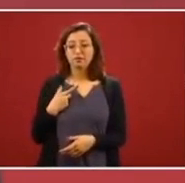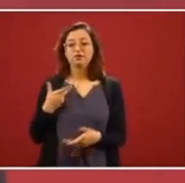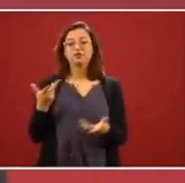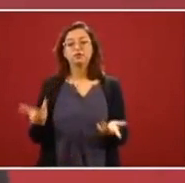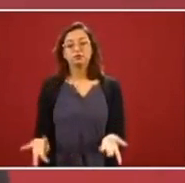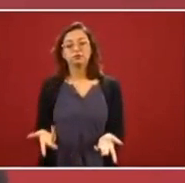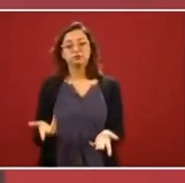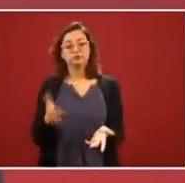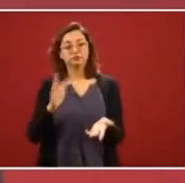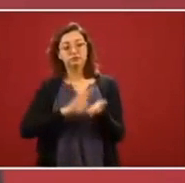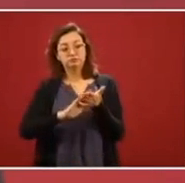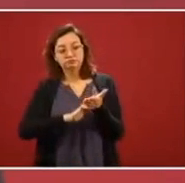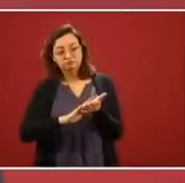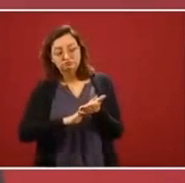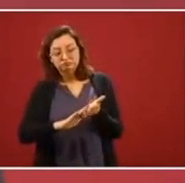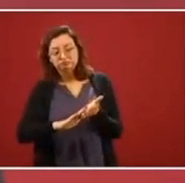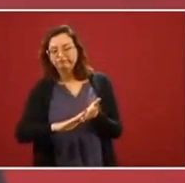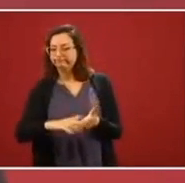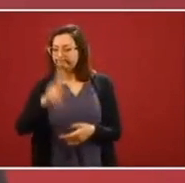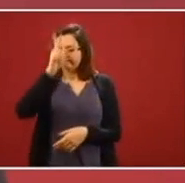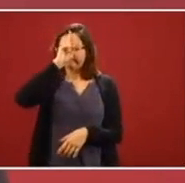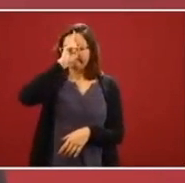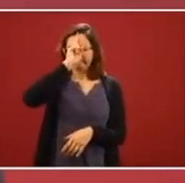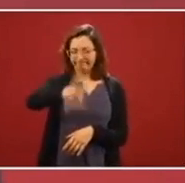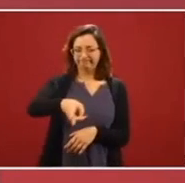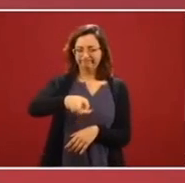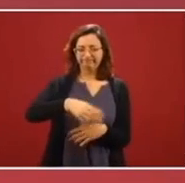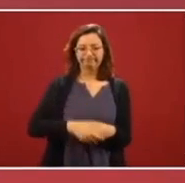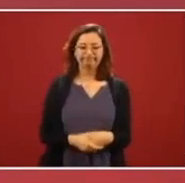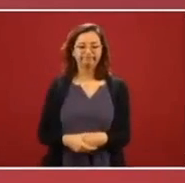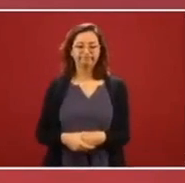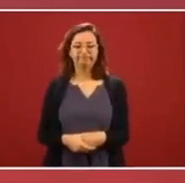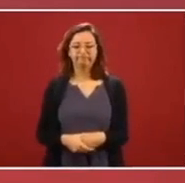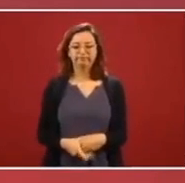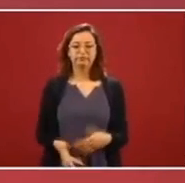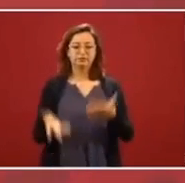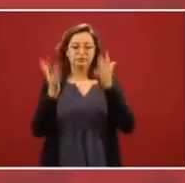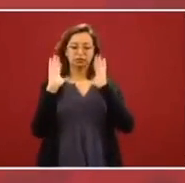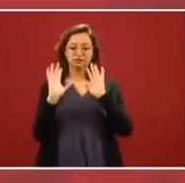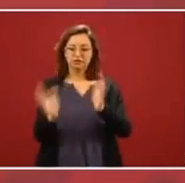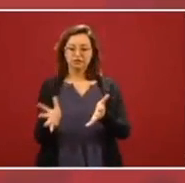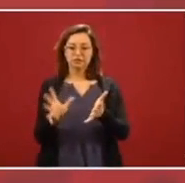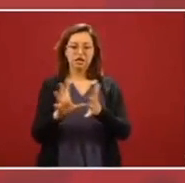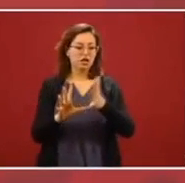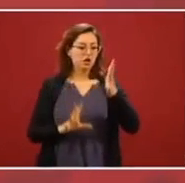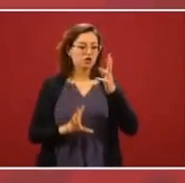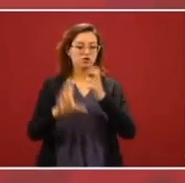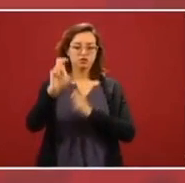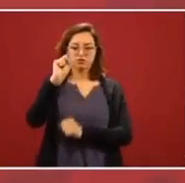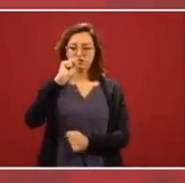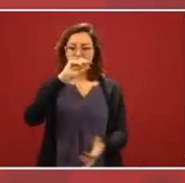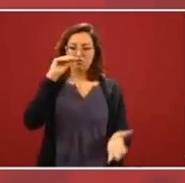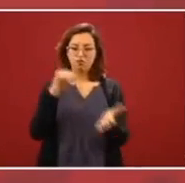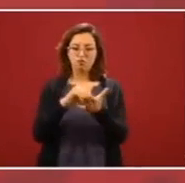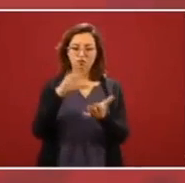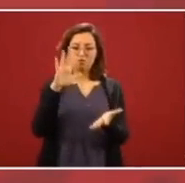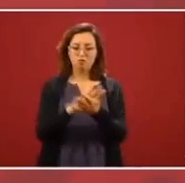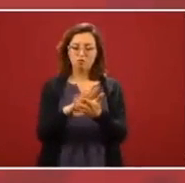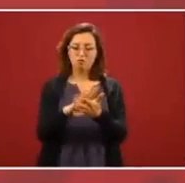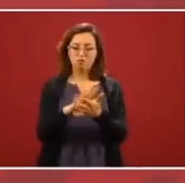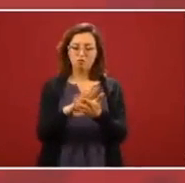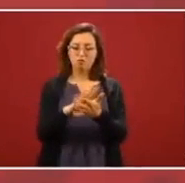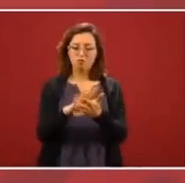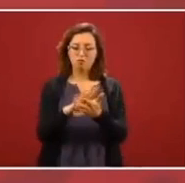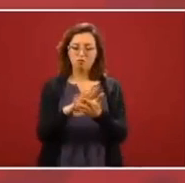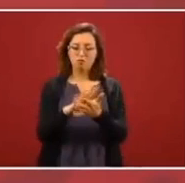están condoning prohibidas. are prohibited. Ya se llevó a cabo una reforma We a la already Constitución, made al reform artículo